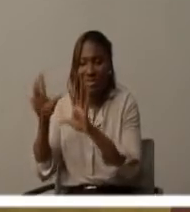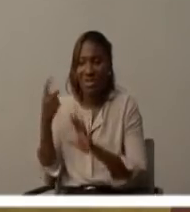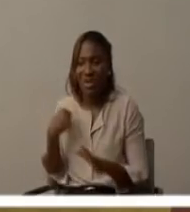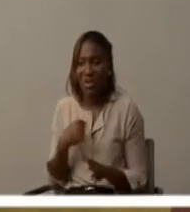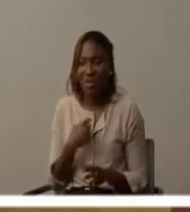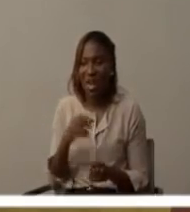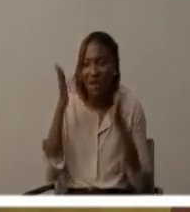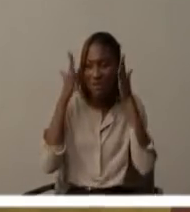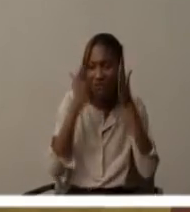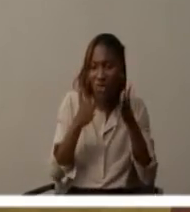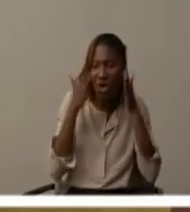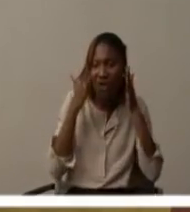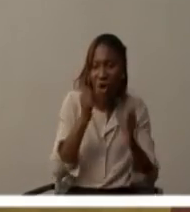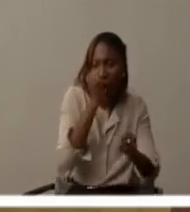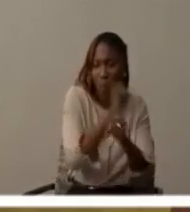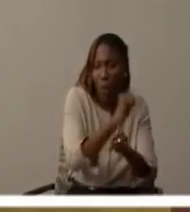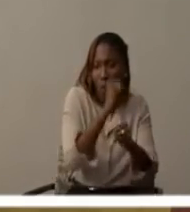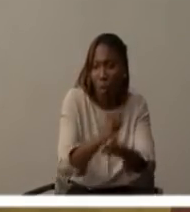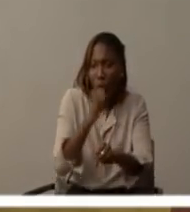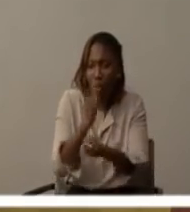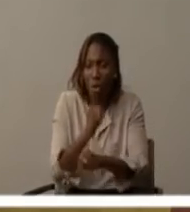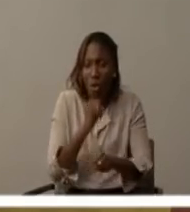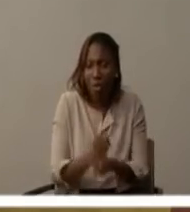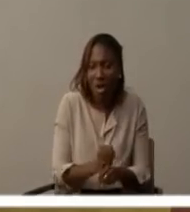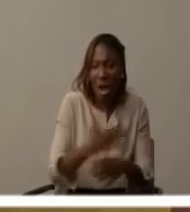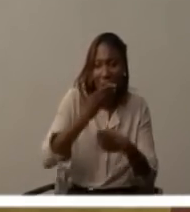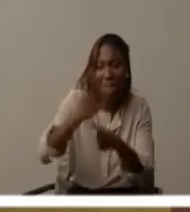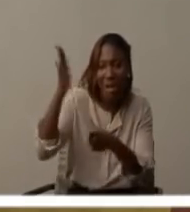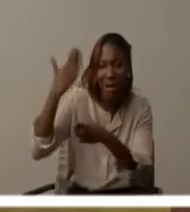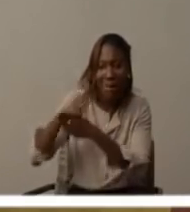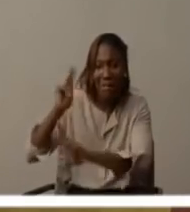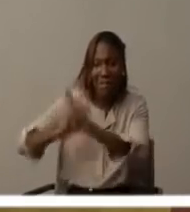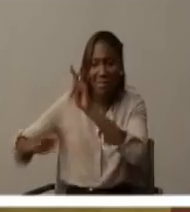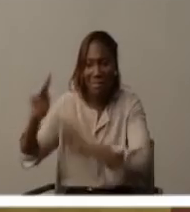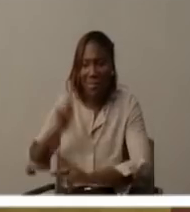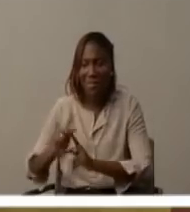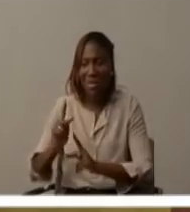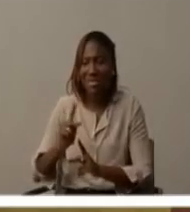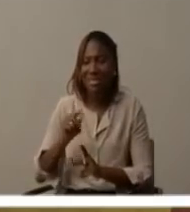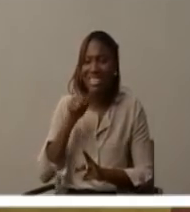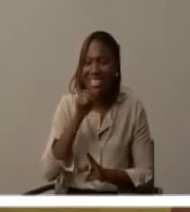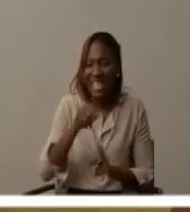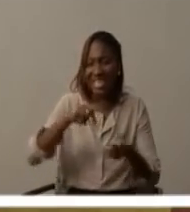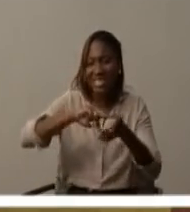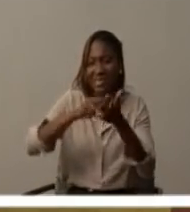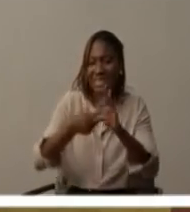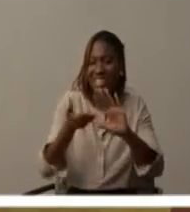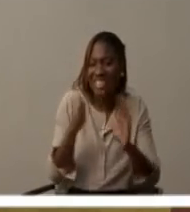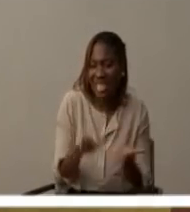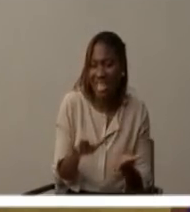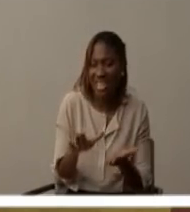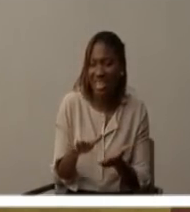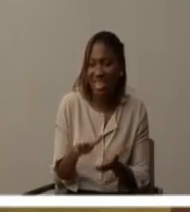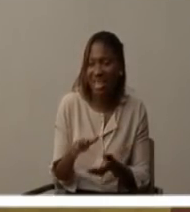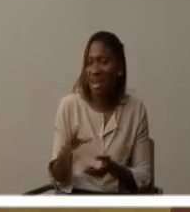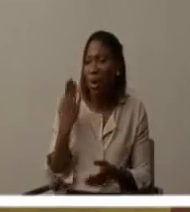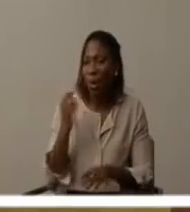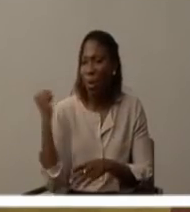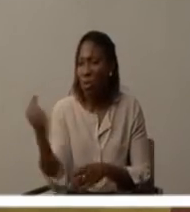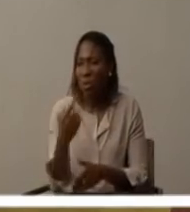pace and barely loving each other and barely relating to each other. Come out of the death that we have